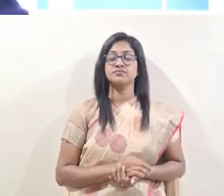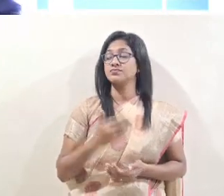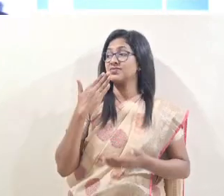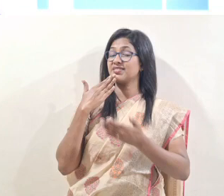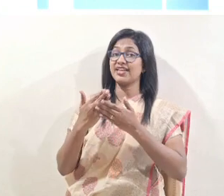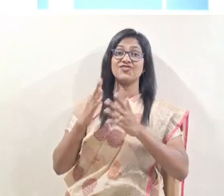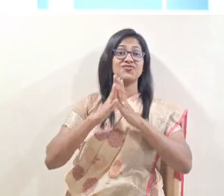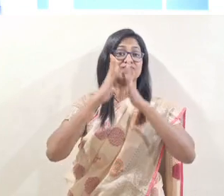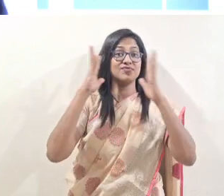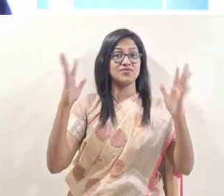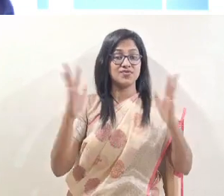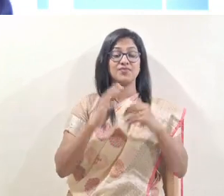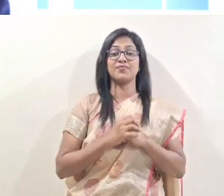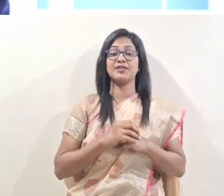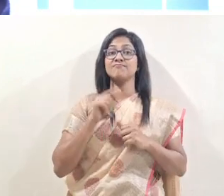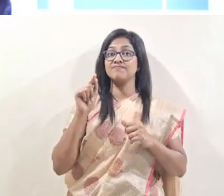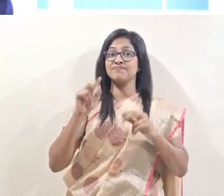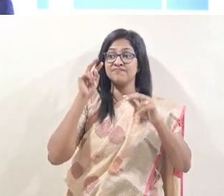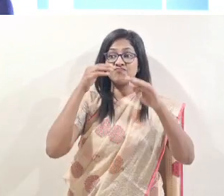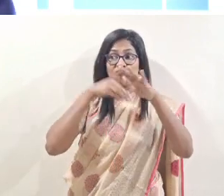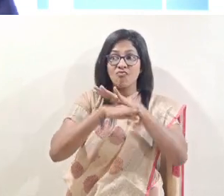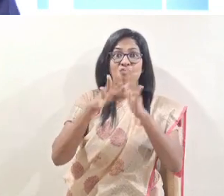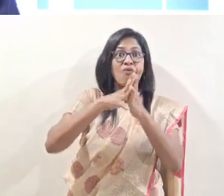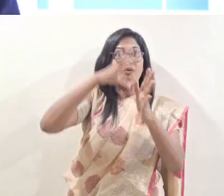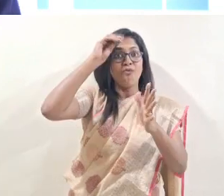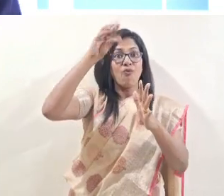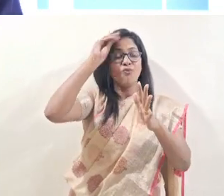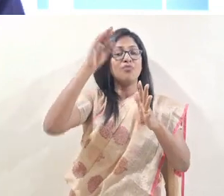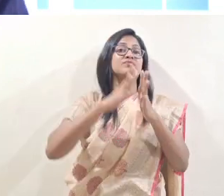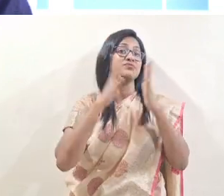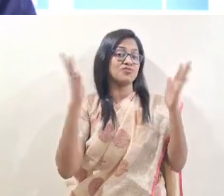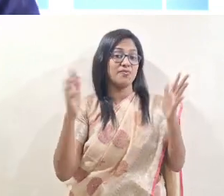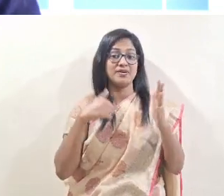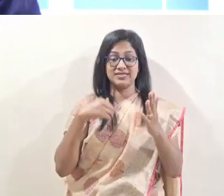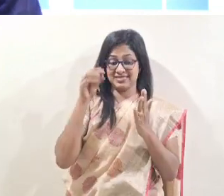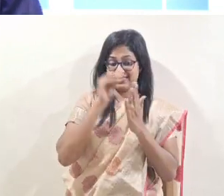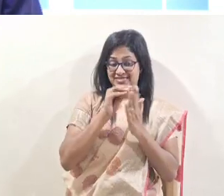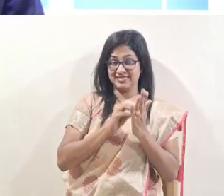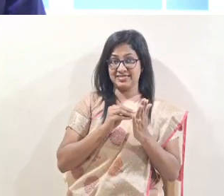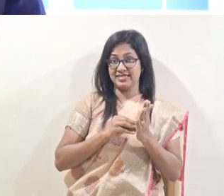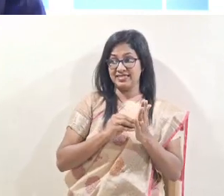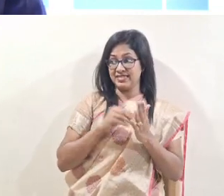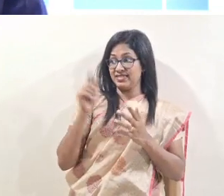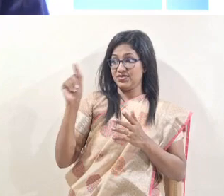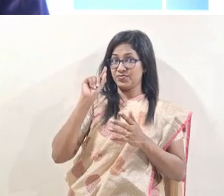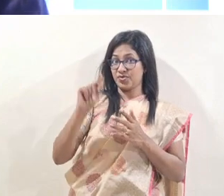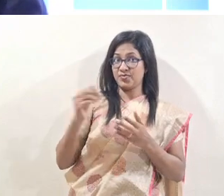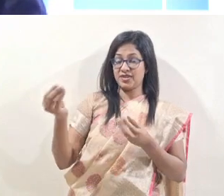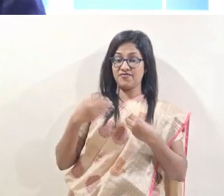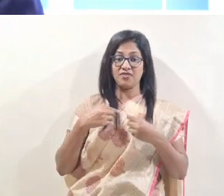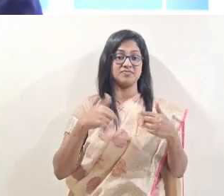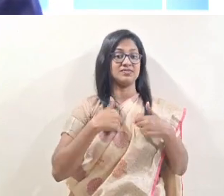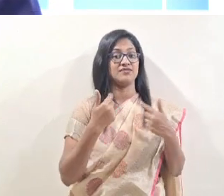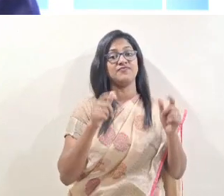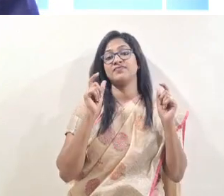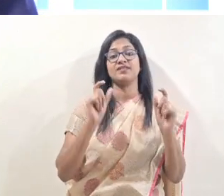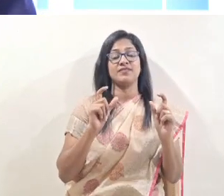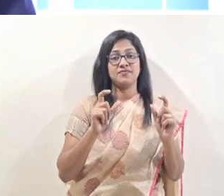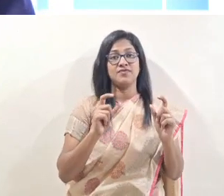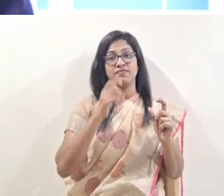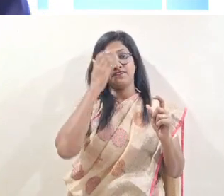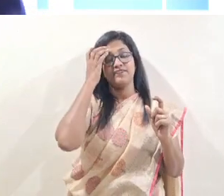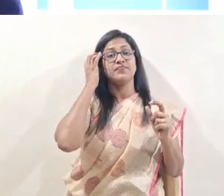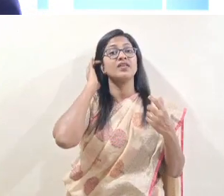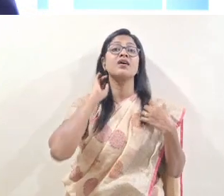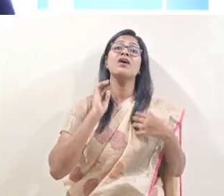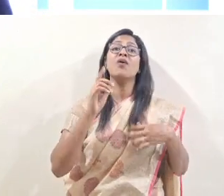Thank you very much. Very insightful, and I guess a lot of points which were mentioned, we have to be very careful because once